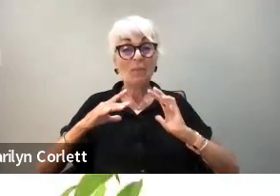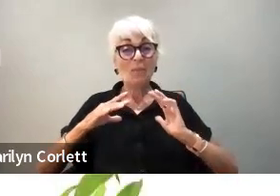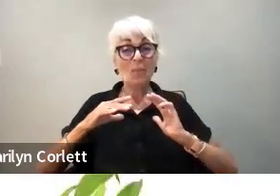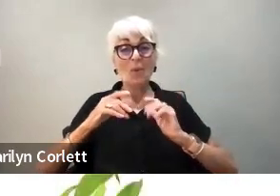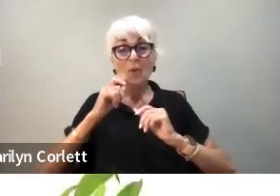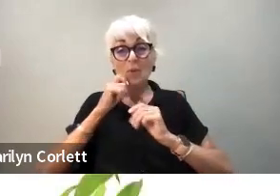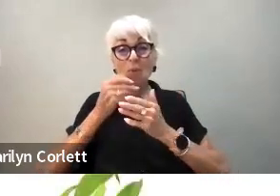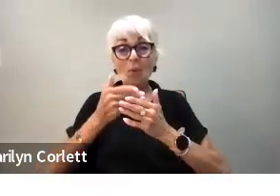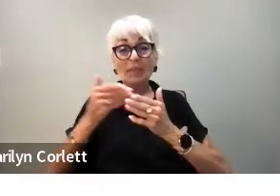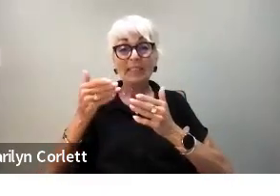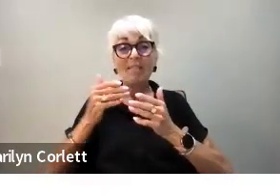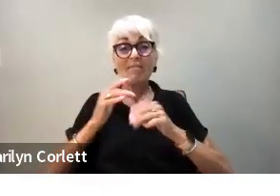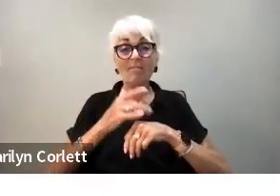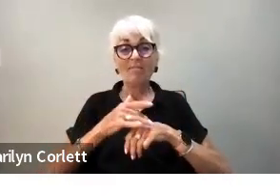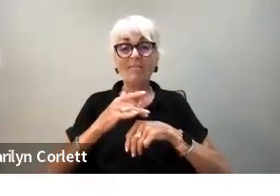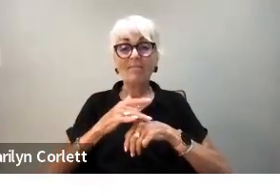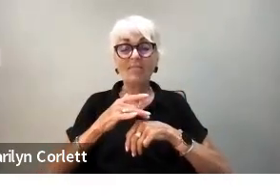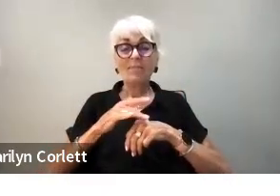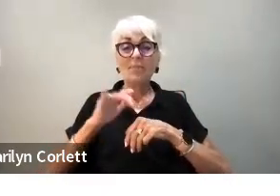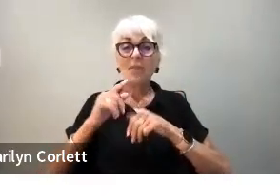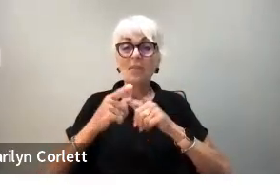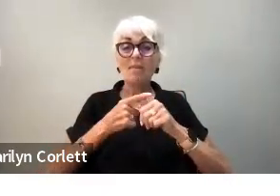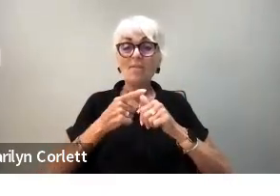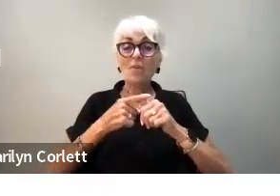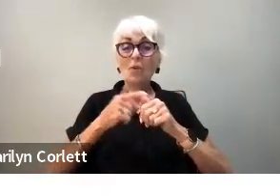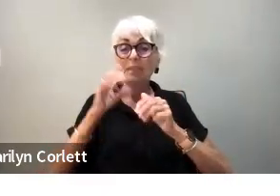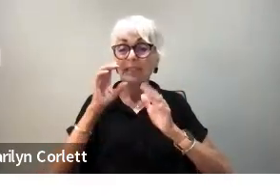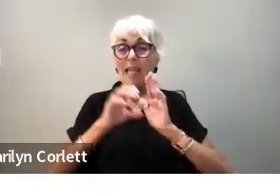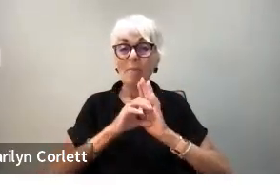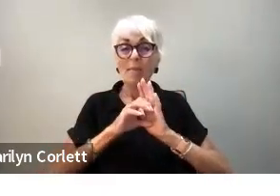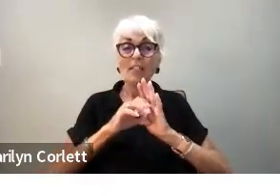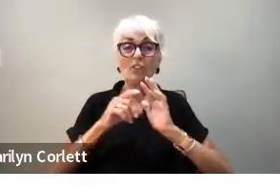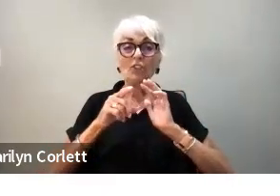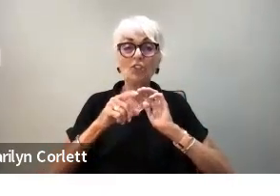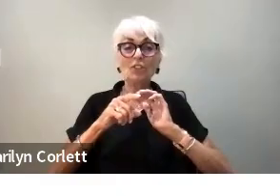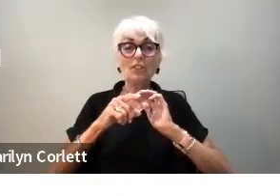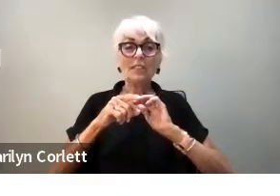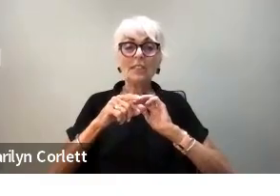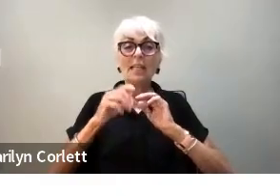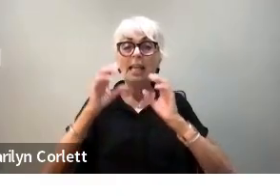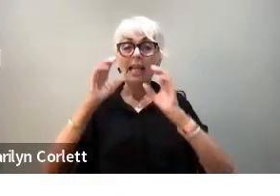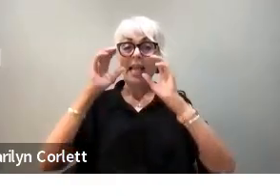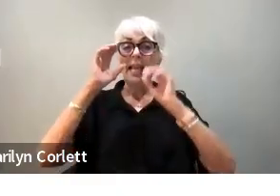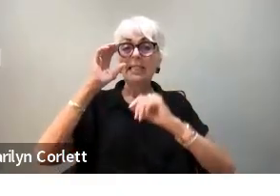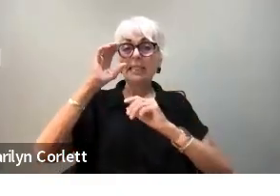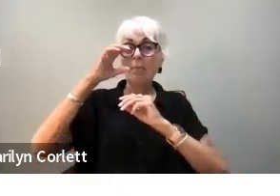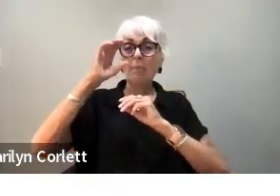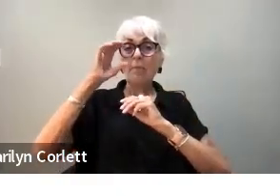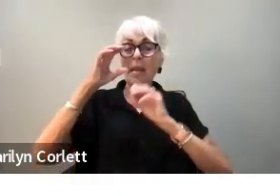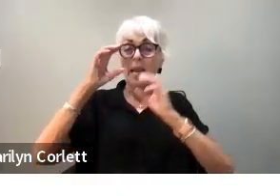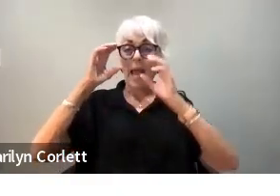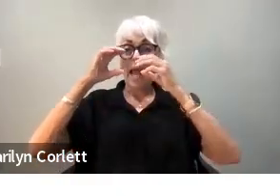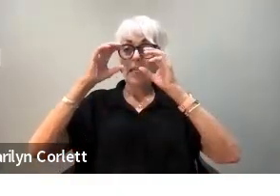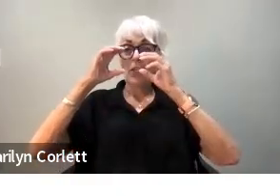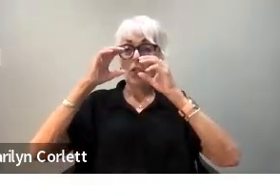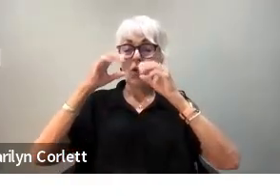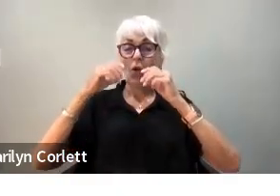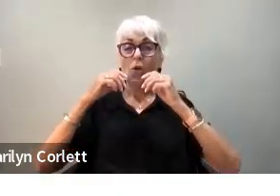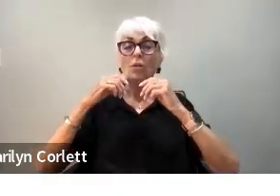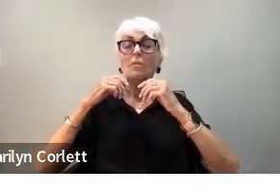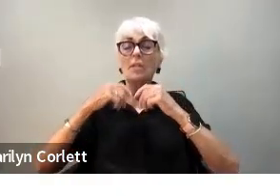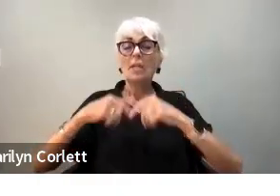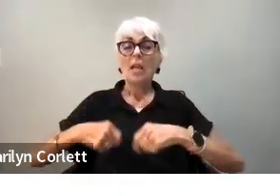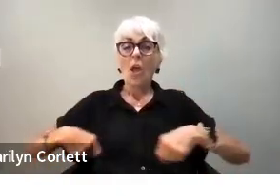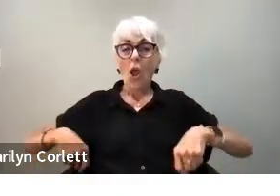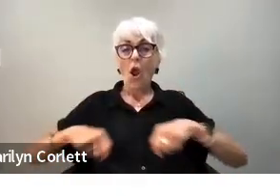So the first image on the slide is of a binocular harness rather than having like the neck strap that goes around